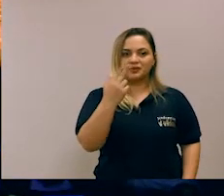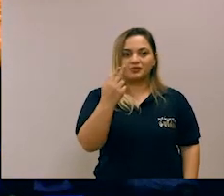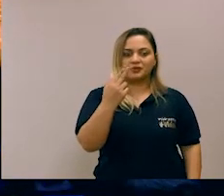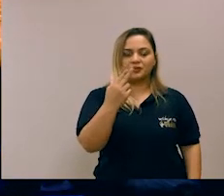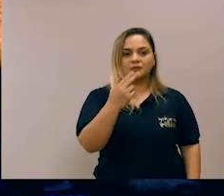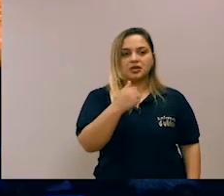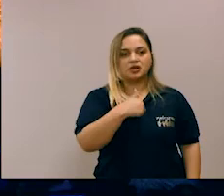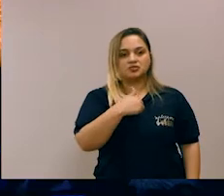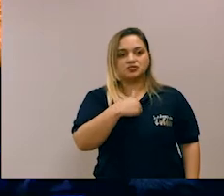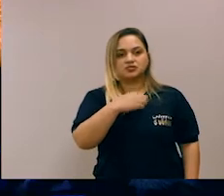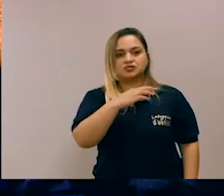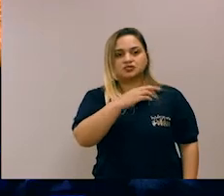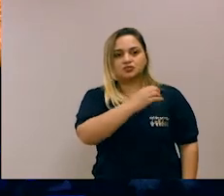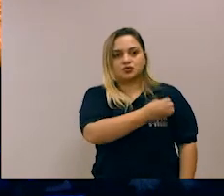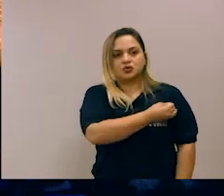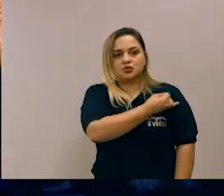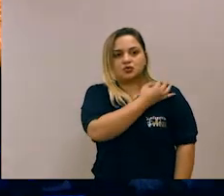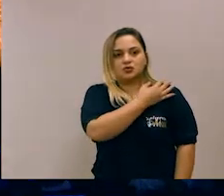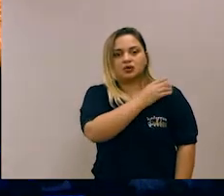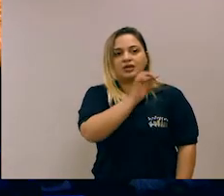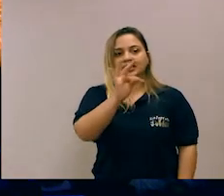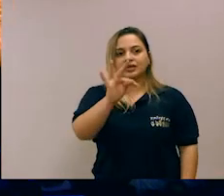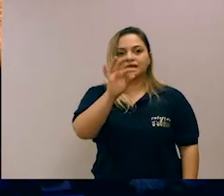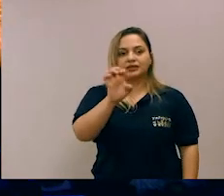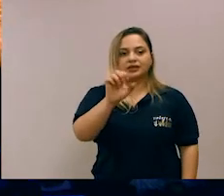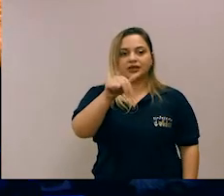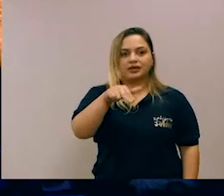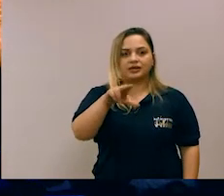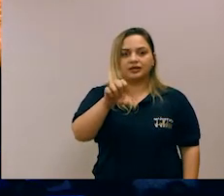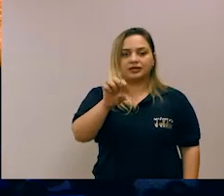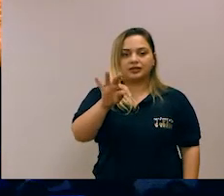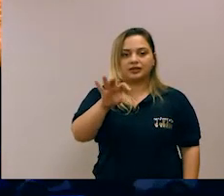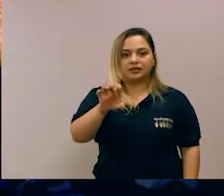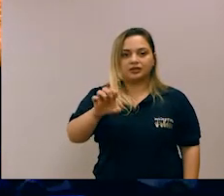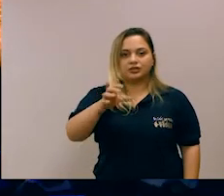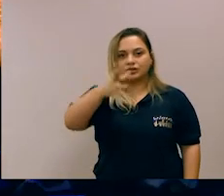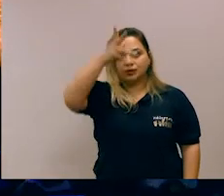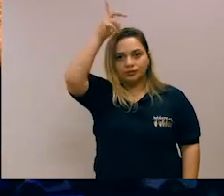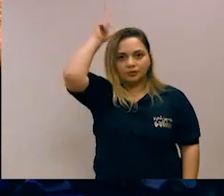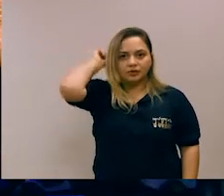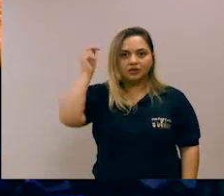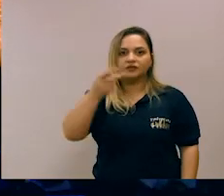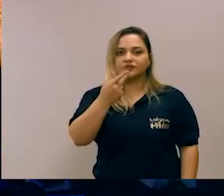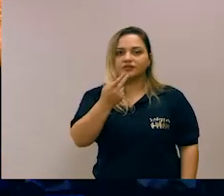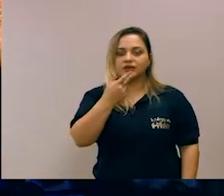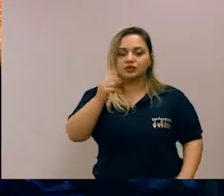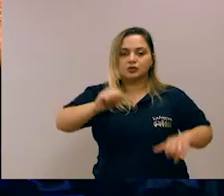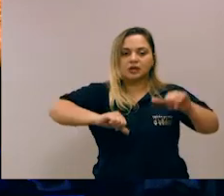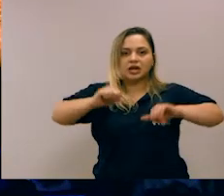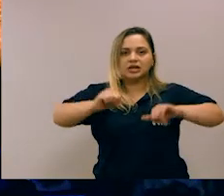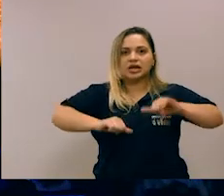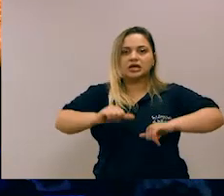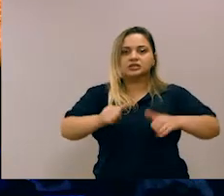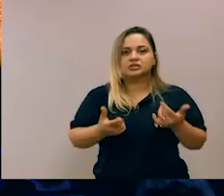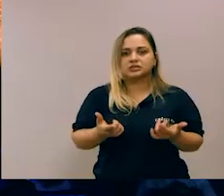How are you, everyone? My name is Diego. I'm a lieutenant of the firefighter department. We will talk about the data analysis